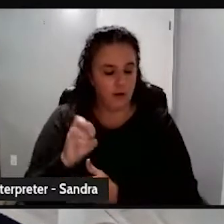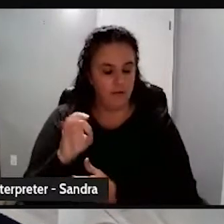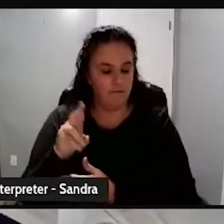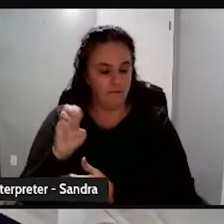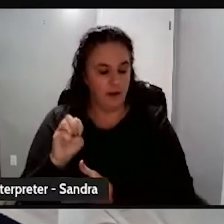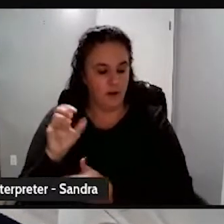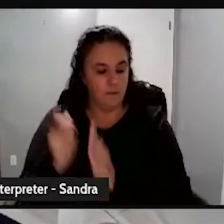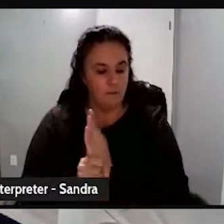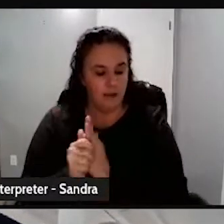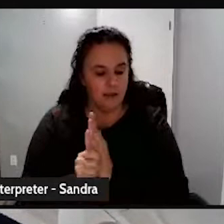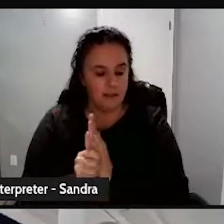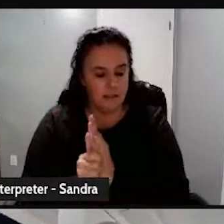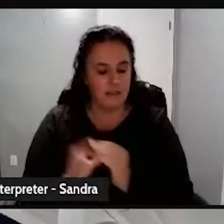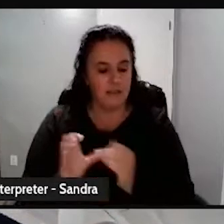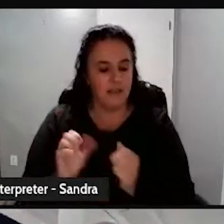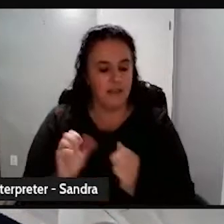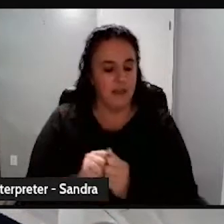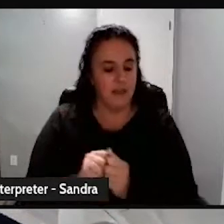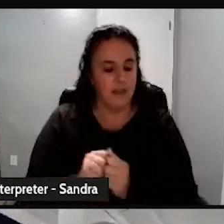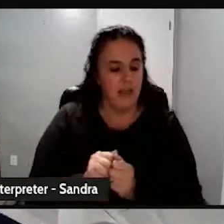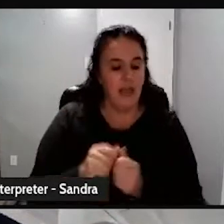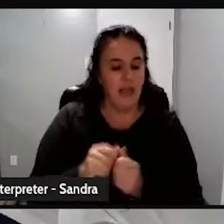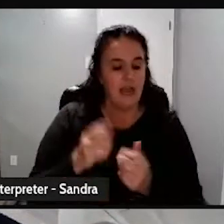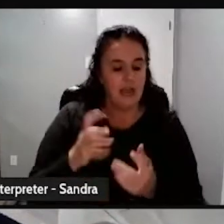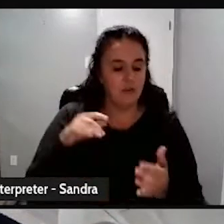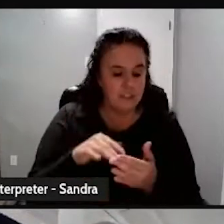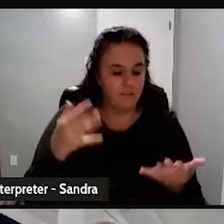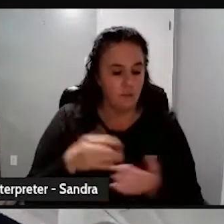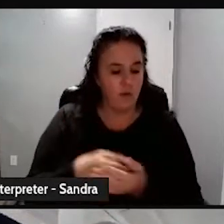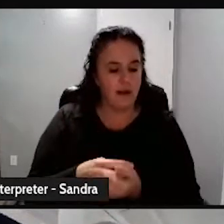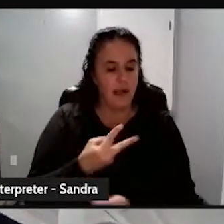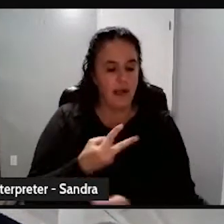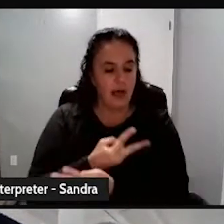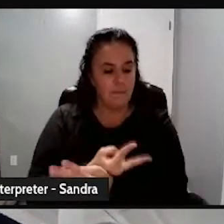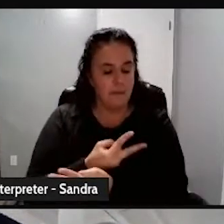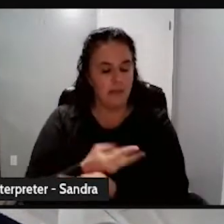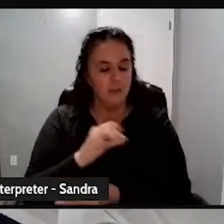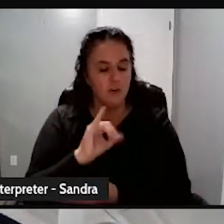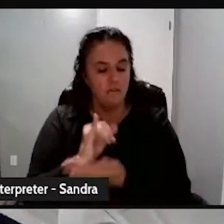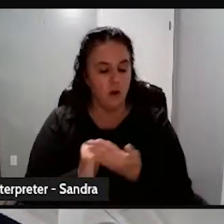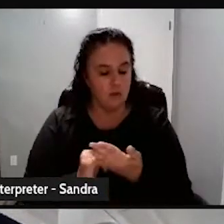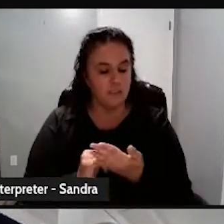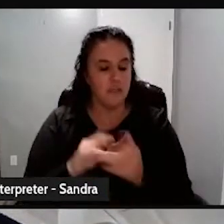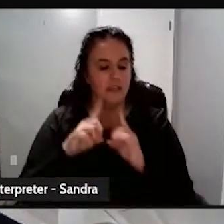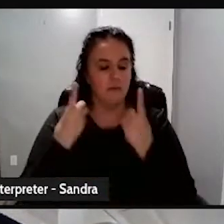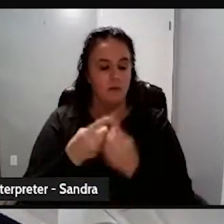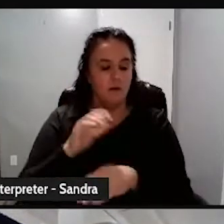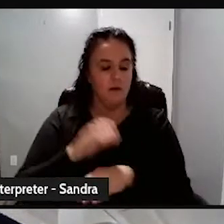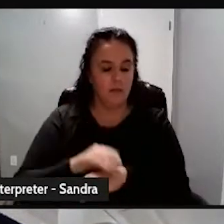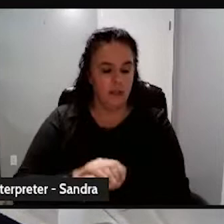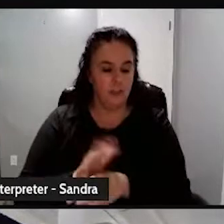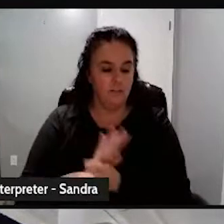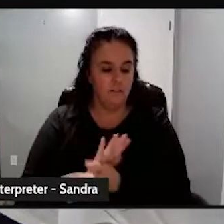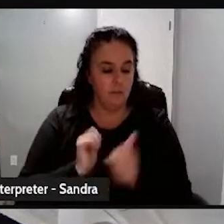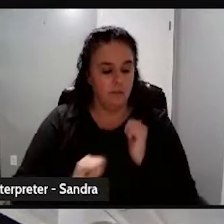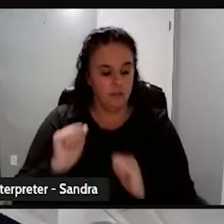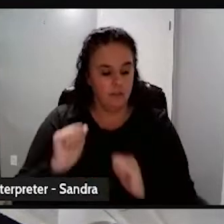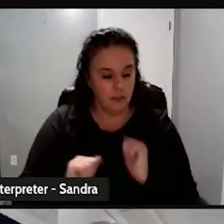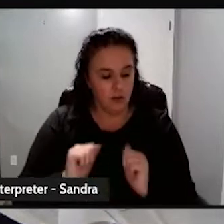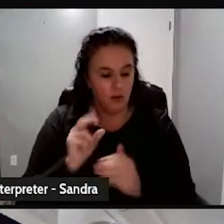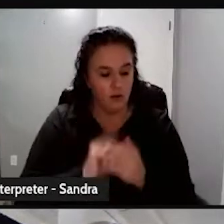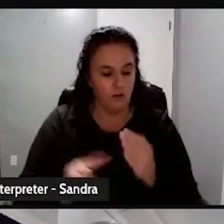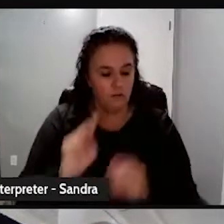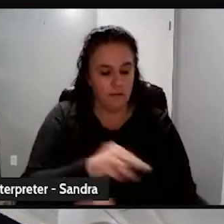at the University of Manitoba. And this summer, she received a Bankability Award from Cahoots Theatre,